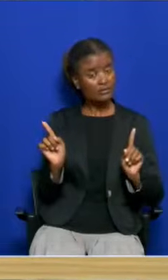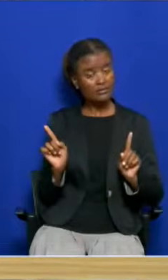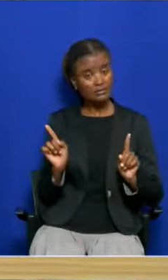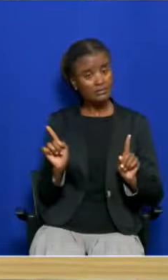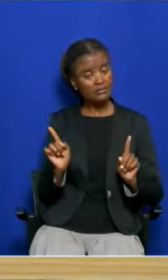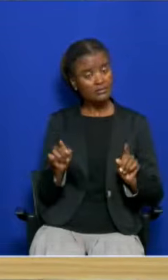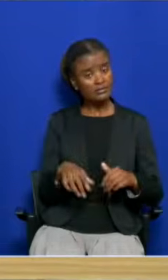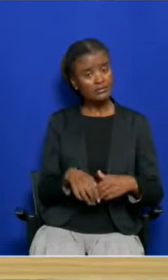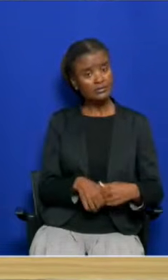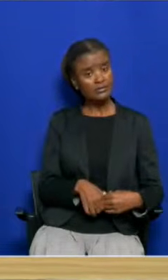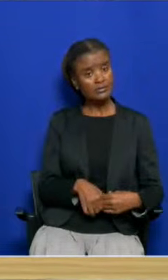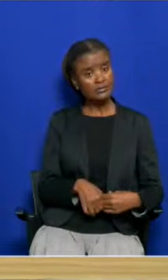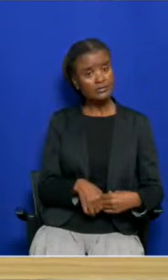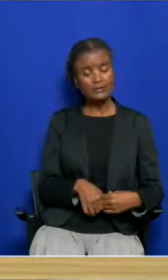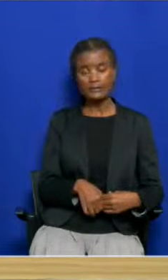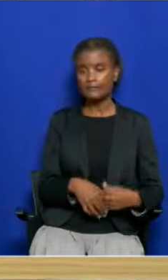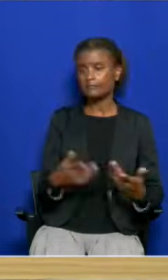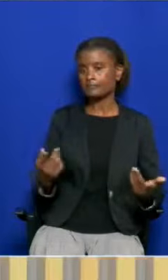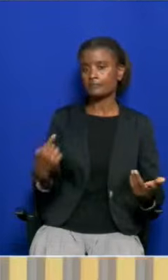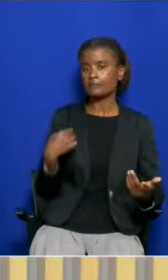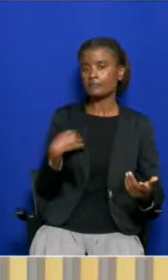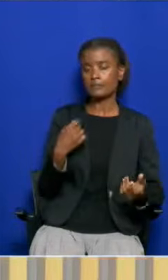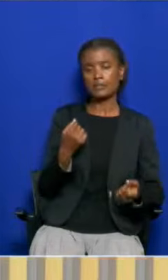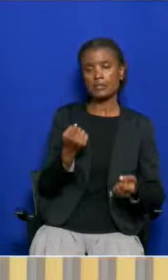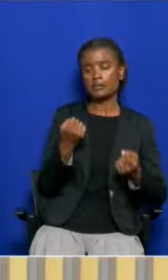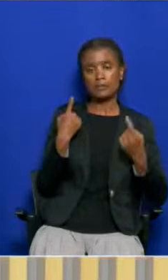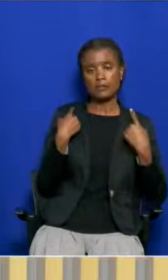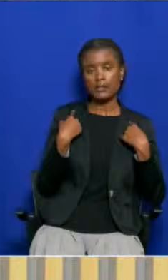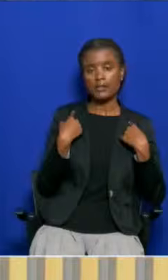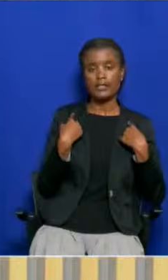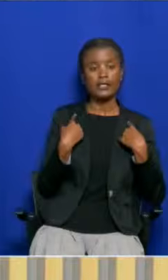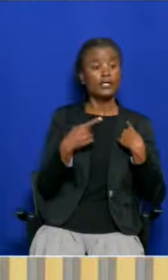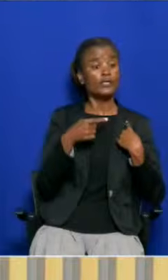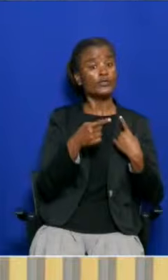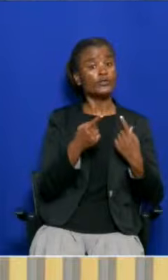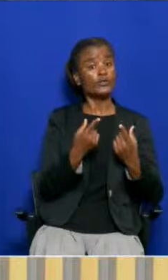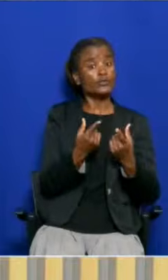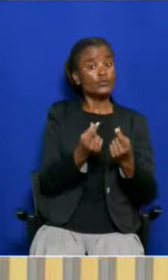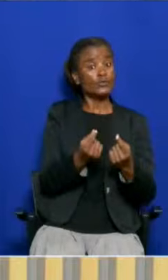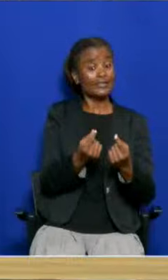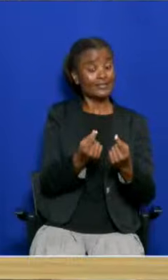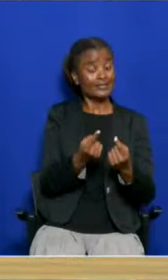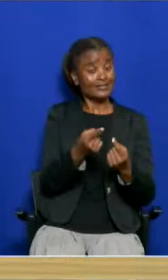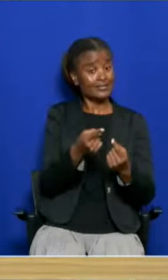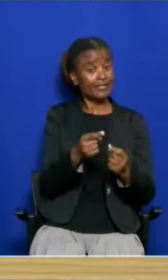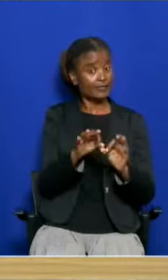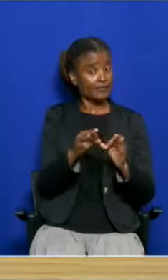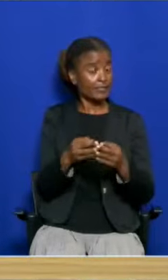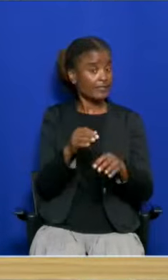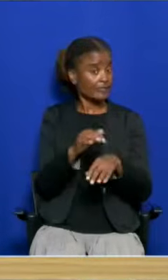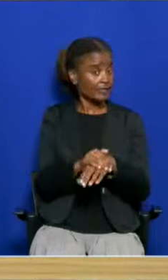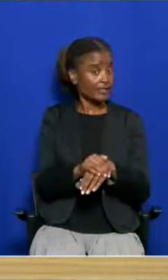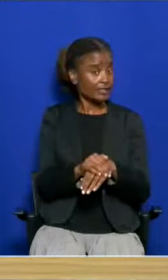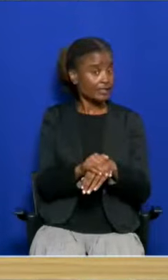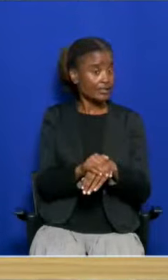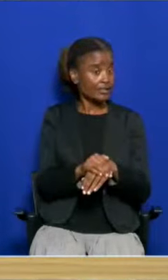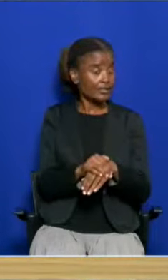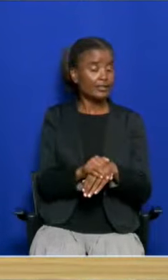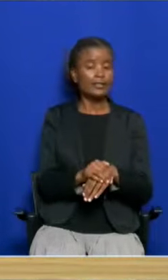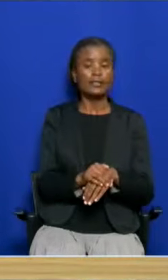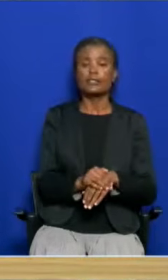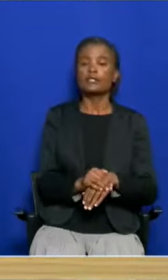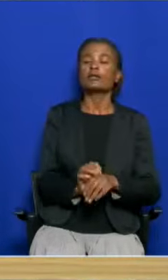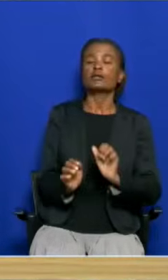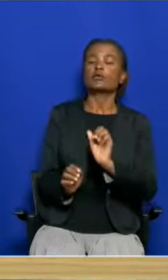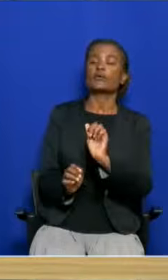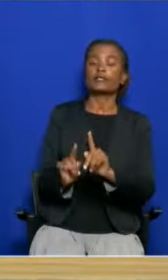I don't understand clearly. You were not doing it as a family friend? Okay. I was doing it as a family friend.